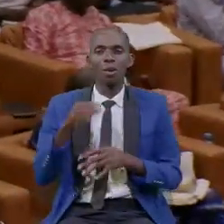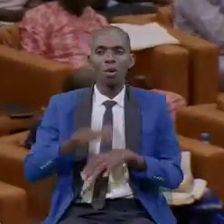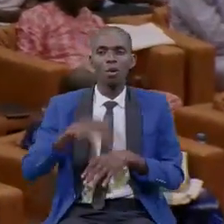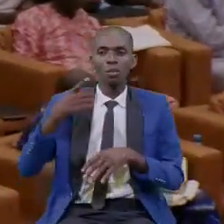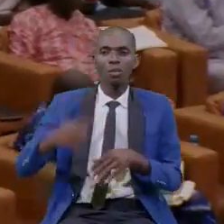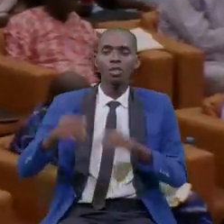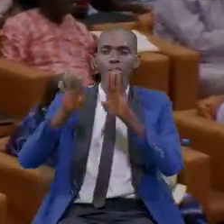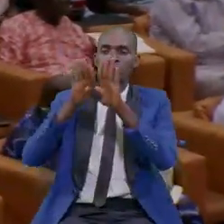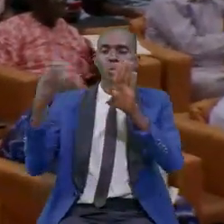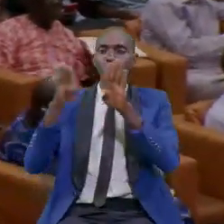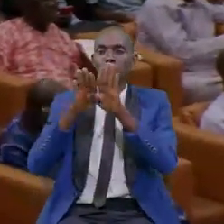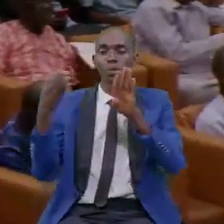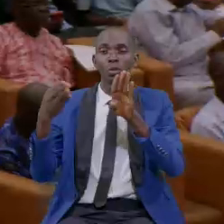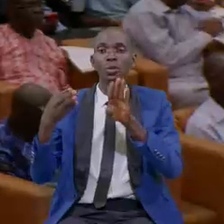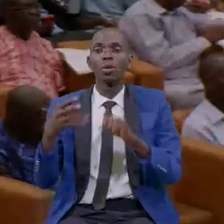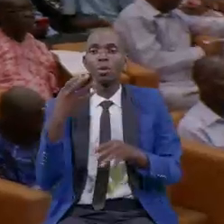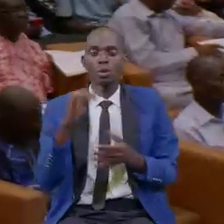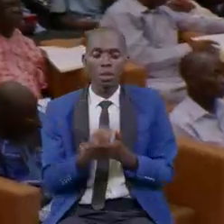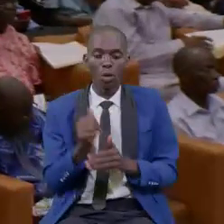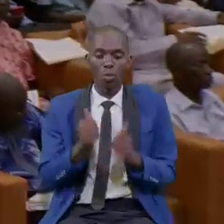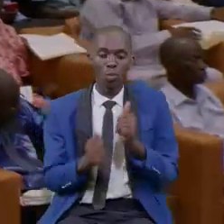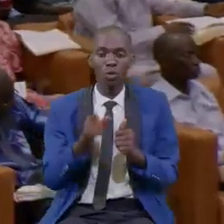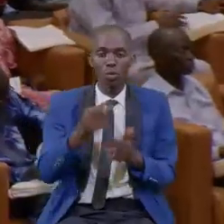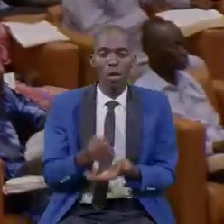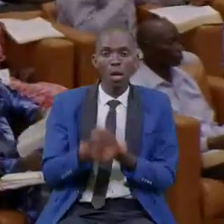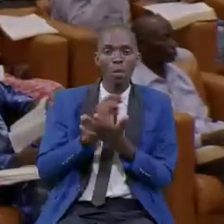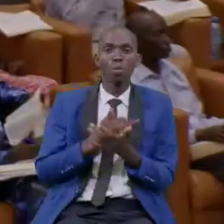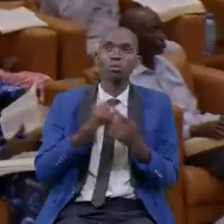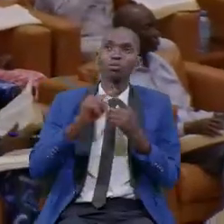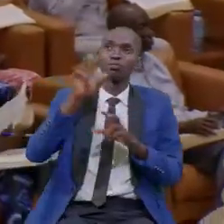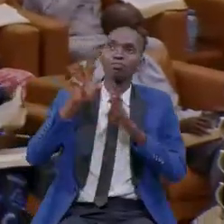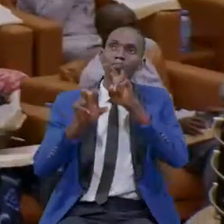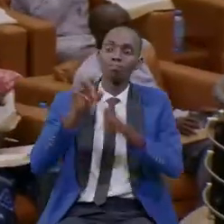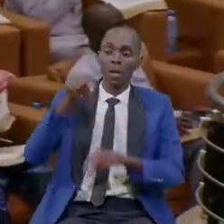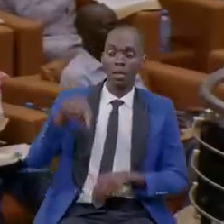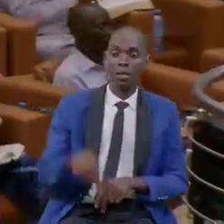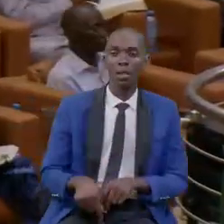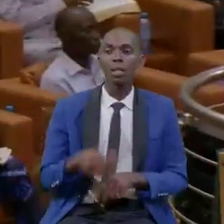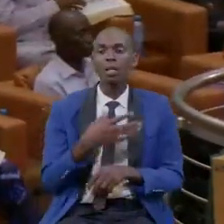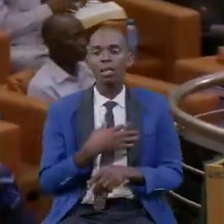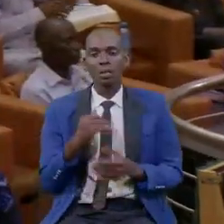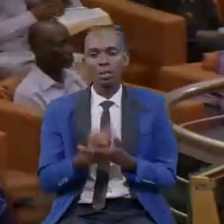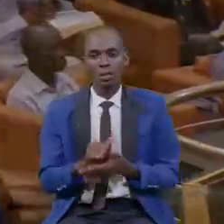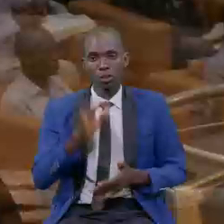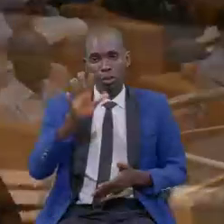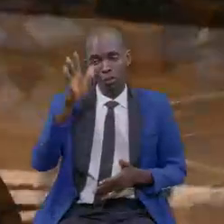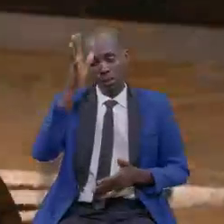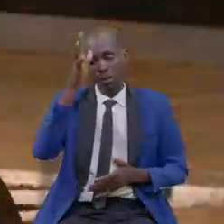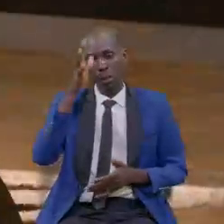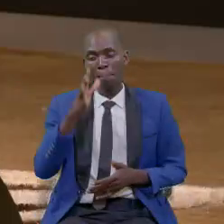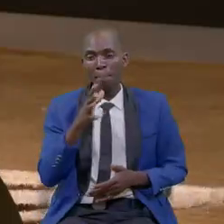by which you brought us down. It says, and thy father, thy mother, and